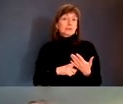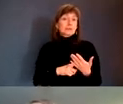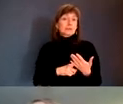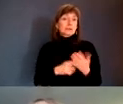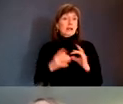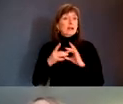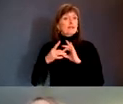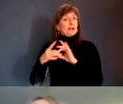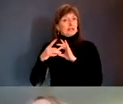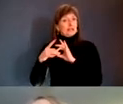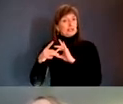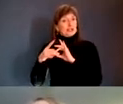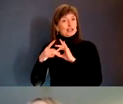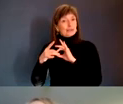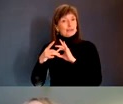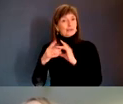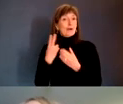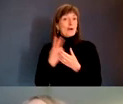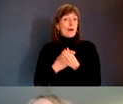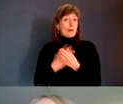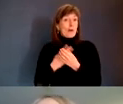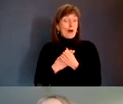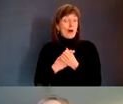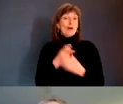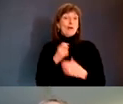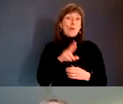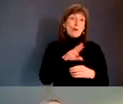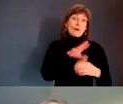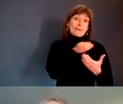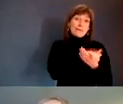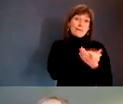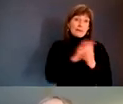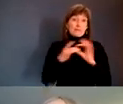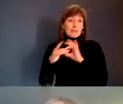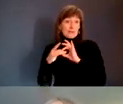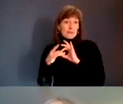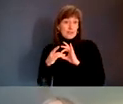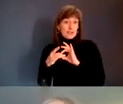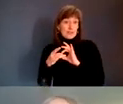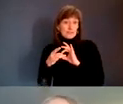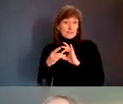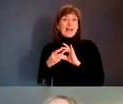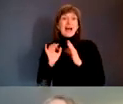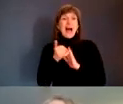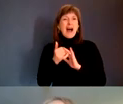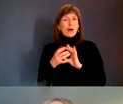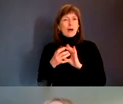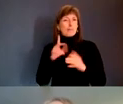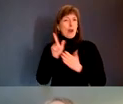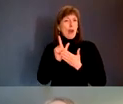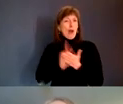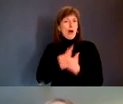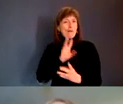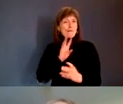relationships. We're going to look at common law relationships to married relationships in terms of the law, because they are